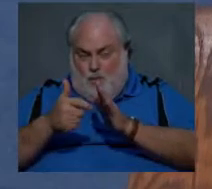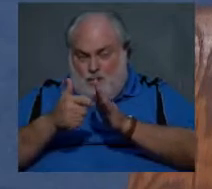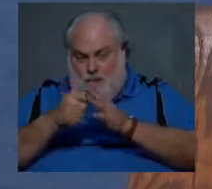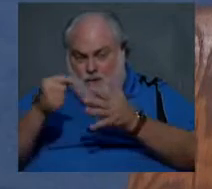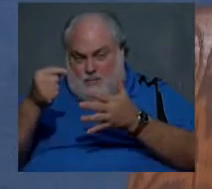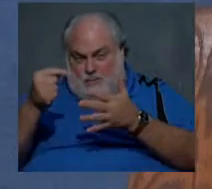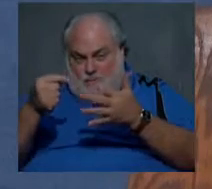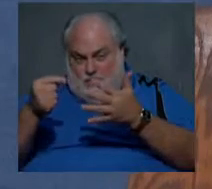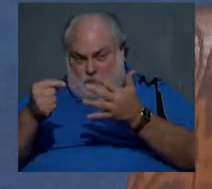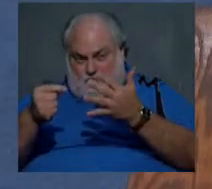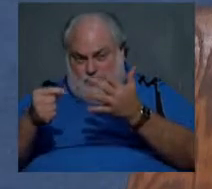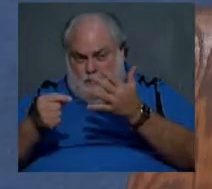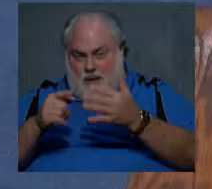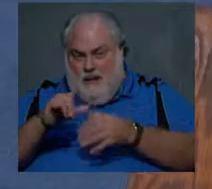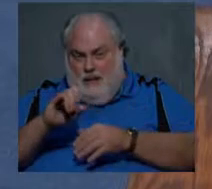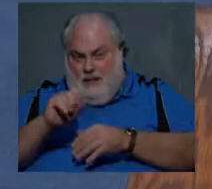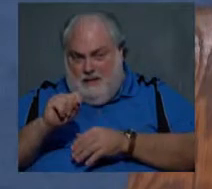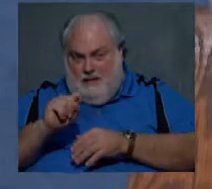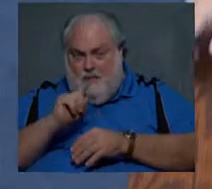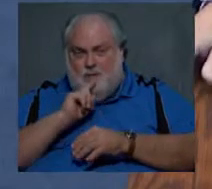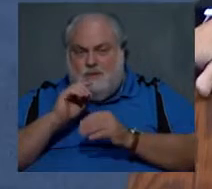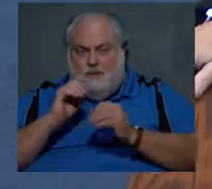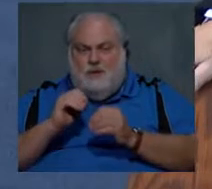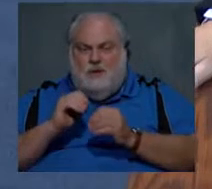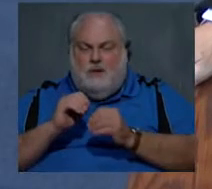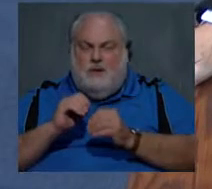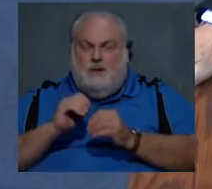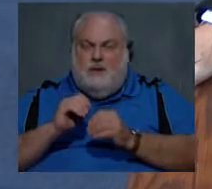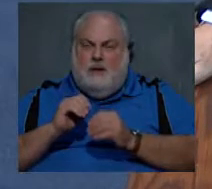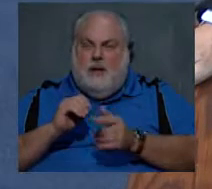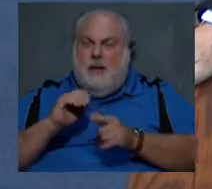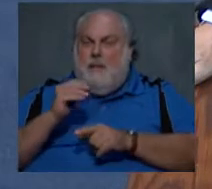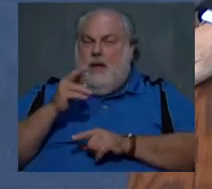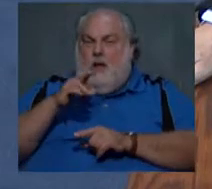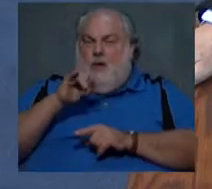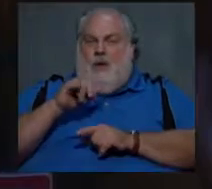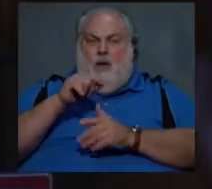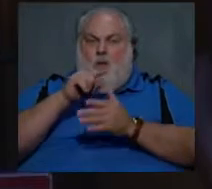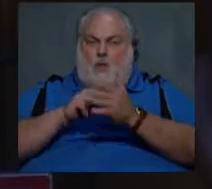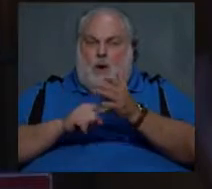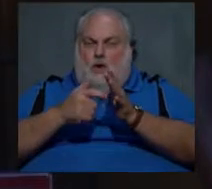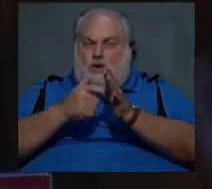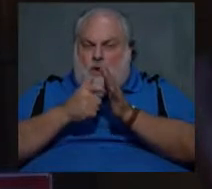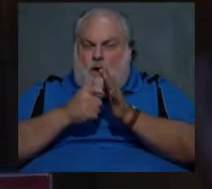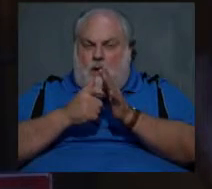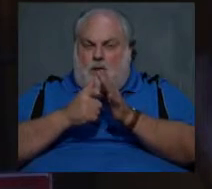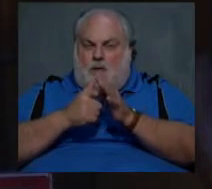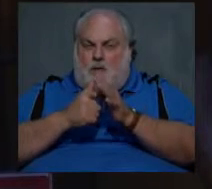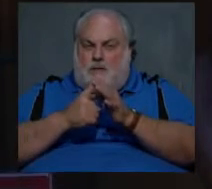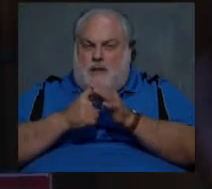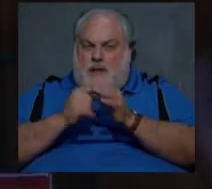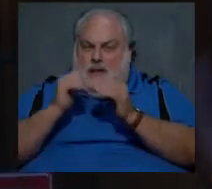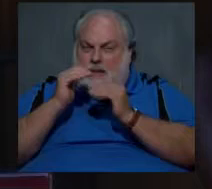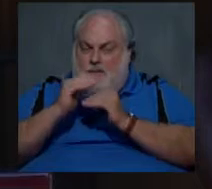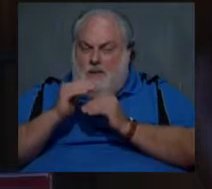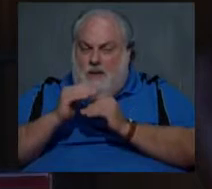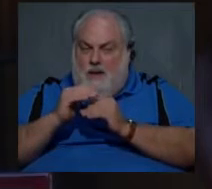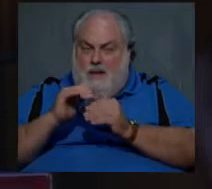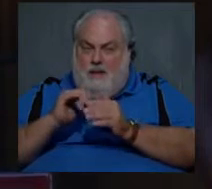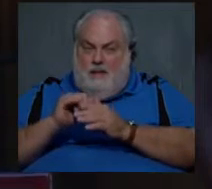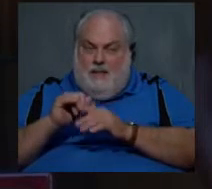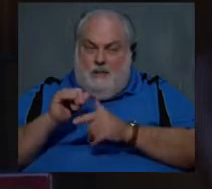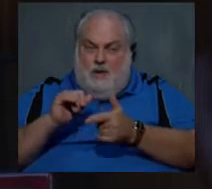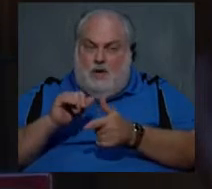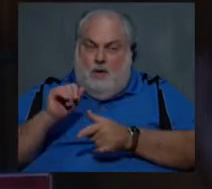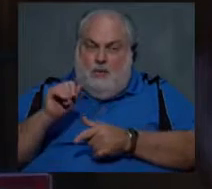listed. There is no. What criteria has to do with employees that was conditioned on this property previously? That it would go back